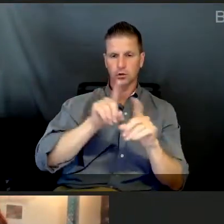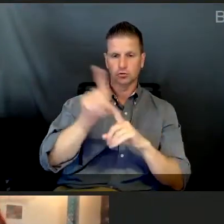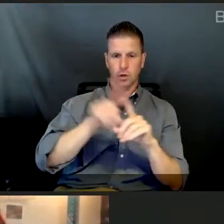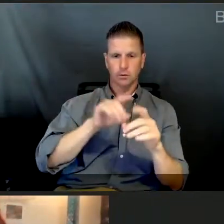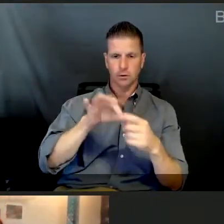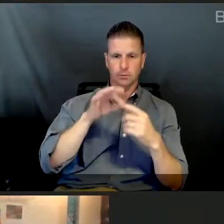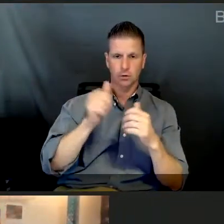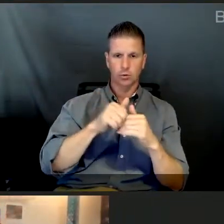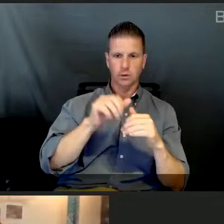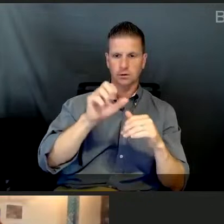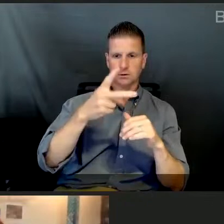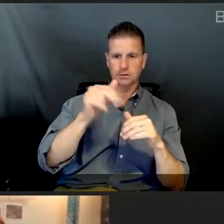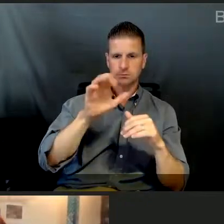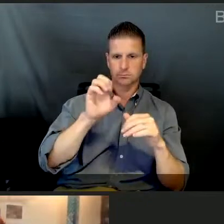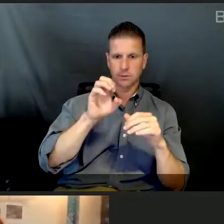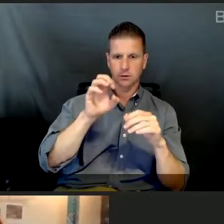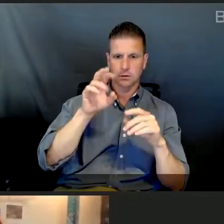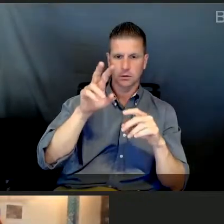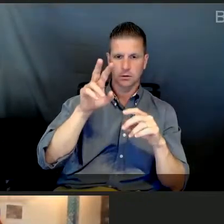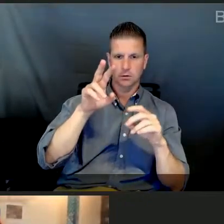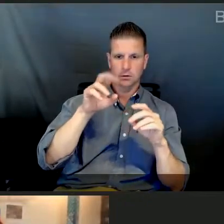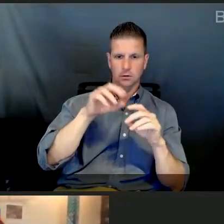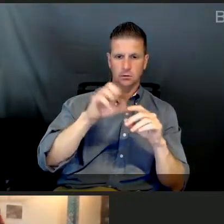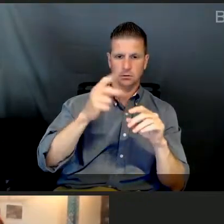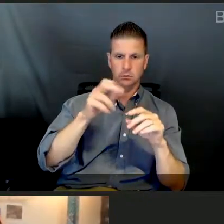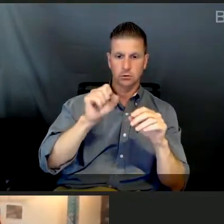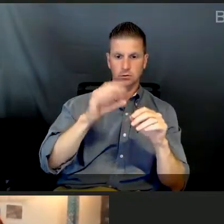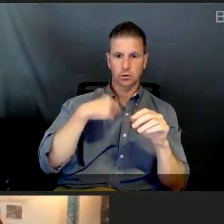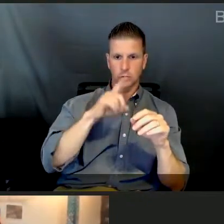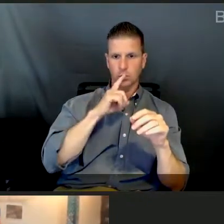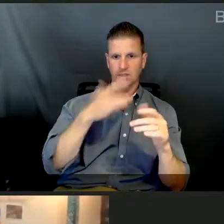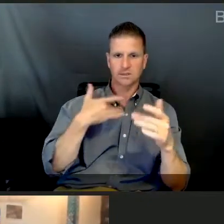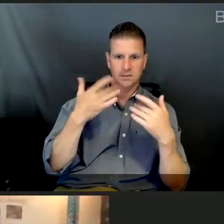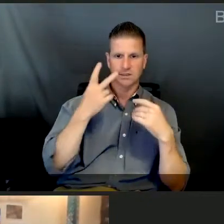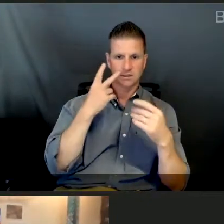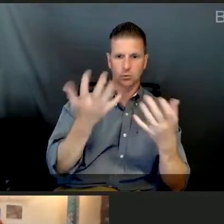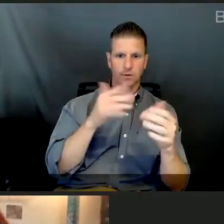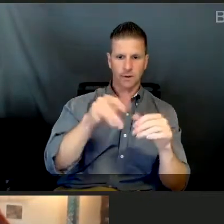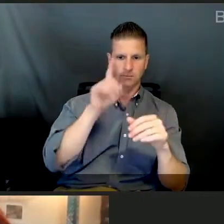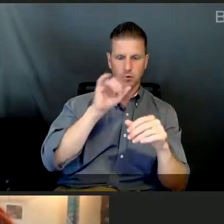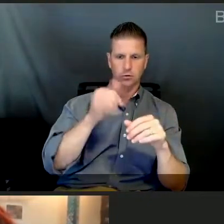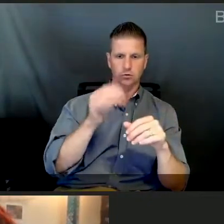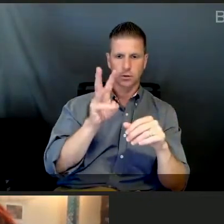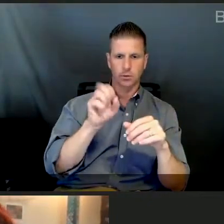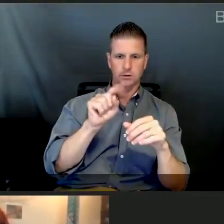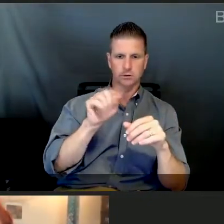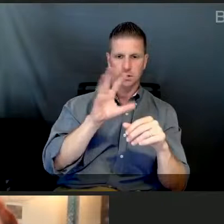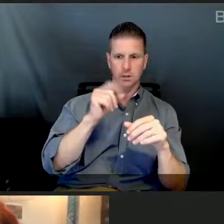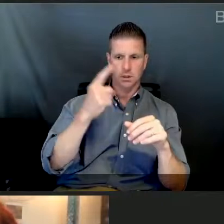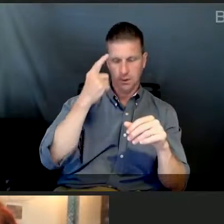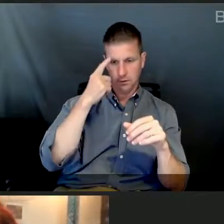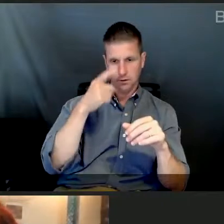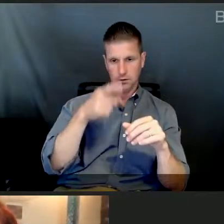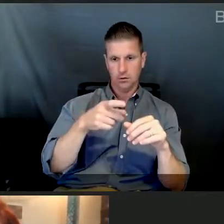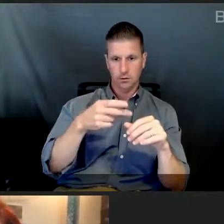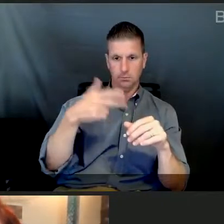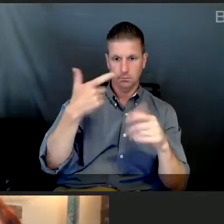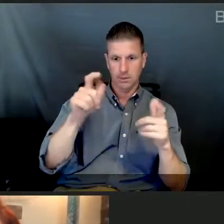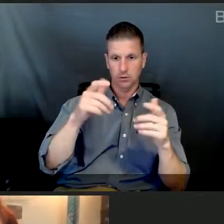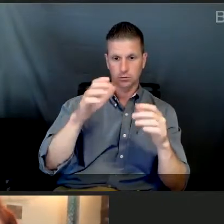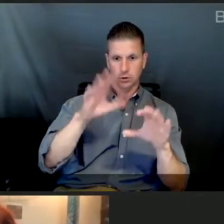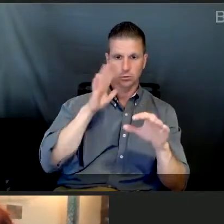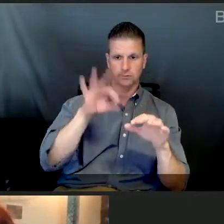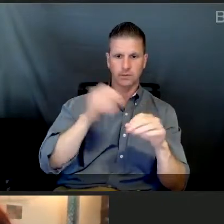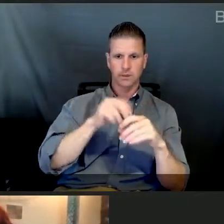space observatories that we put up in space. So I'm really excited to see what that is for JWST. And I do think that there's a high chance that we'll find it in the second